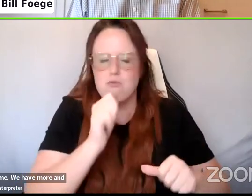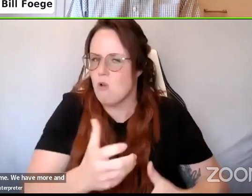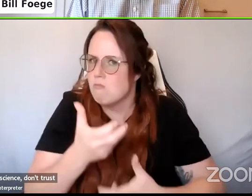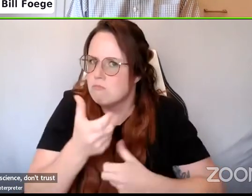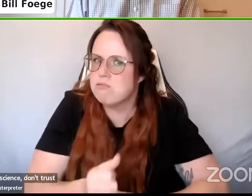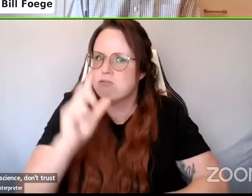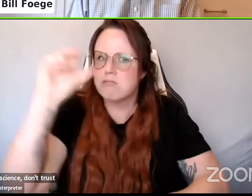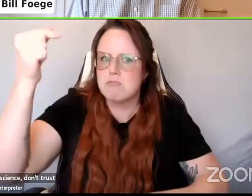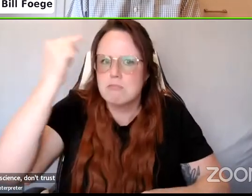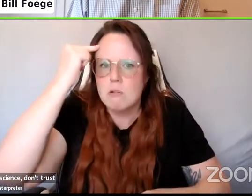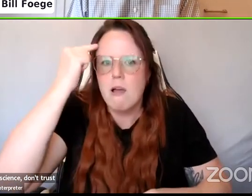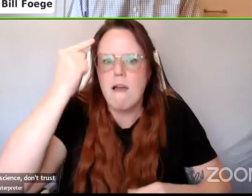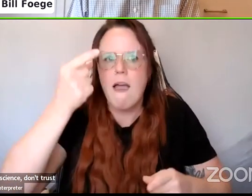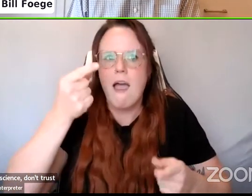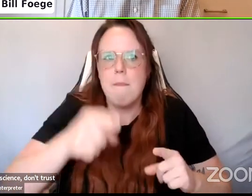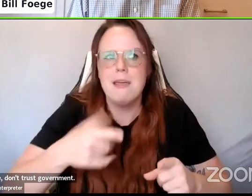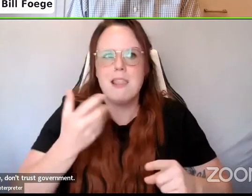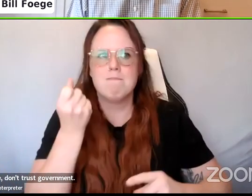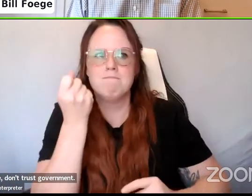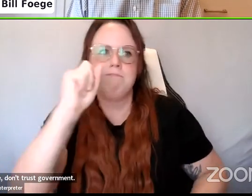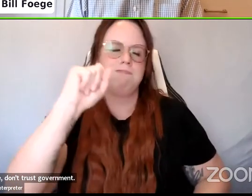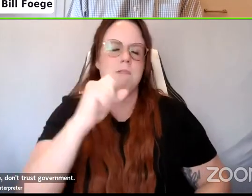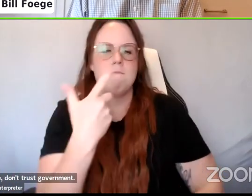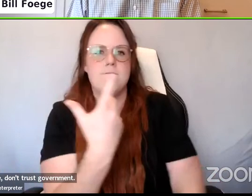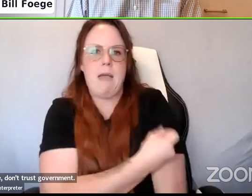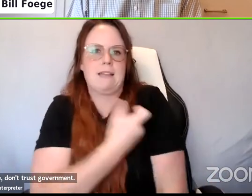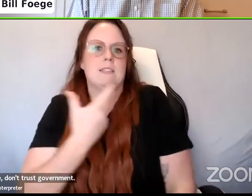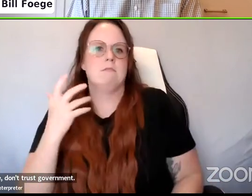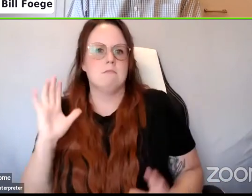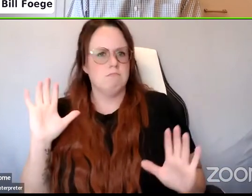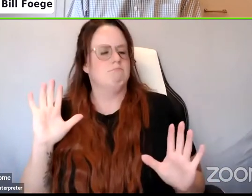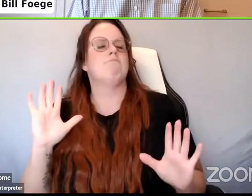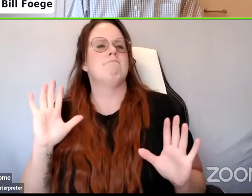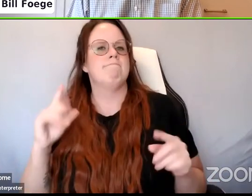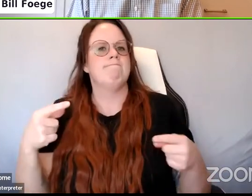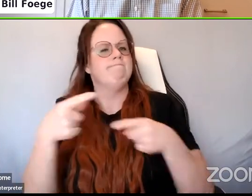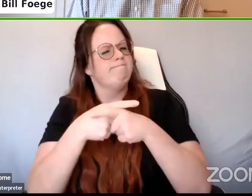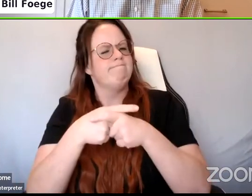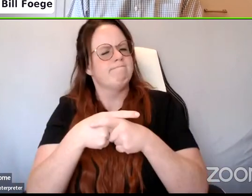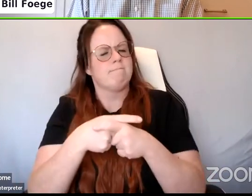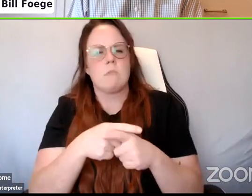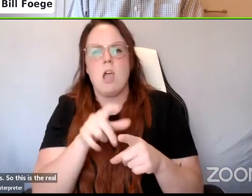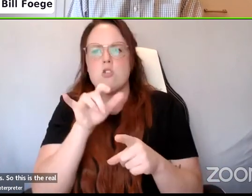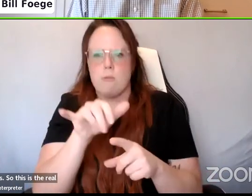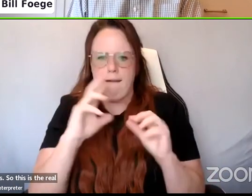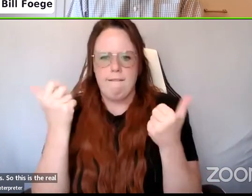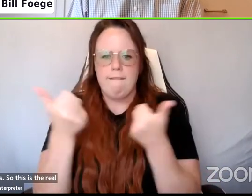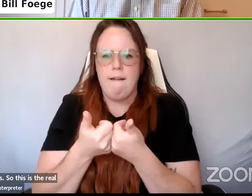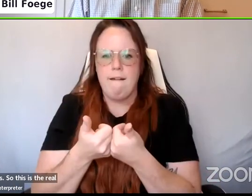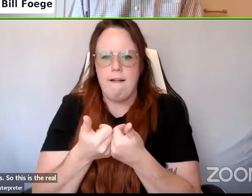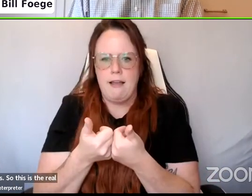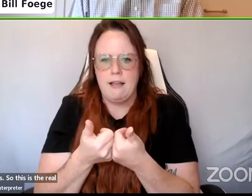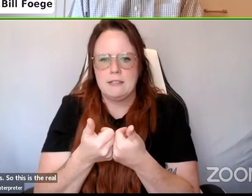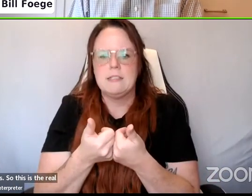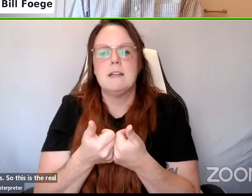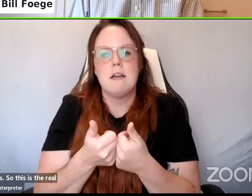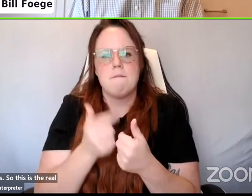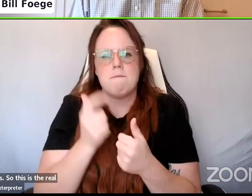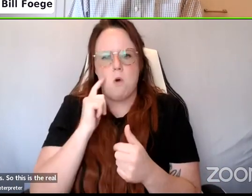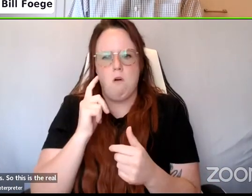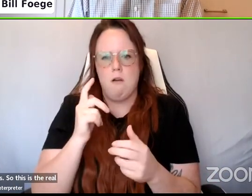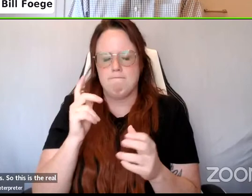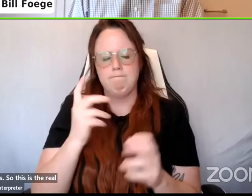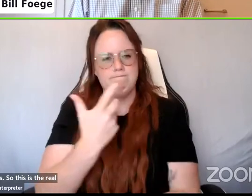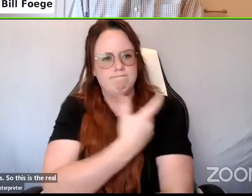and they become anti-vaxxers so this is the real challenge of vaccines it will